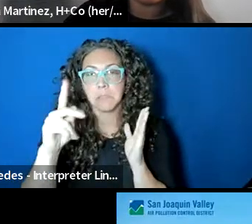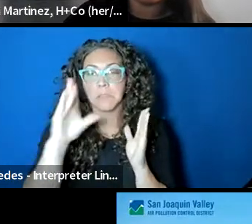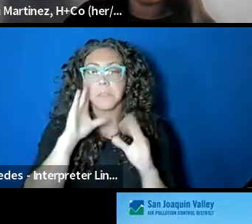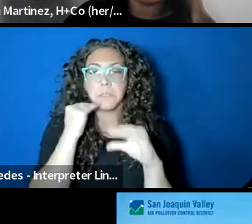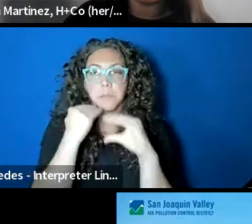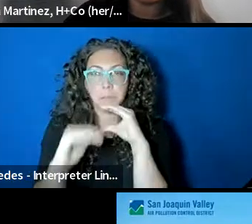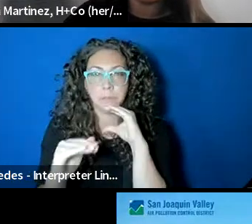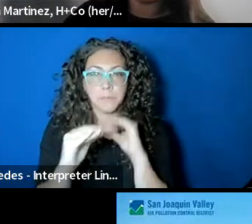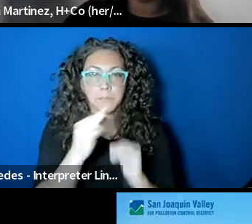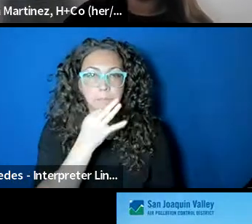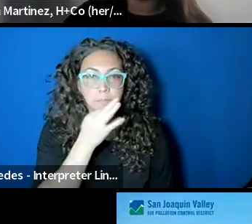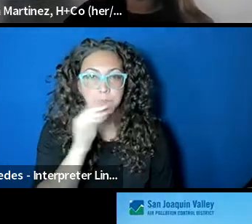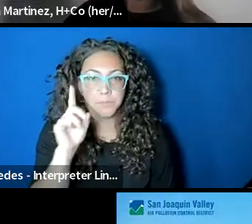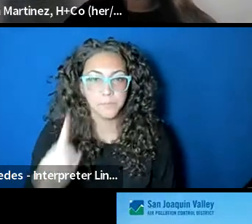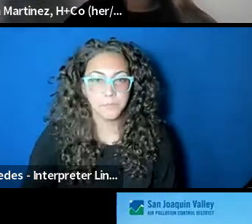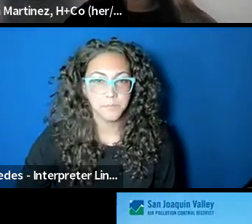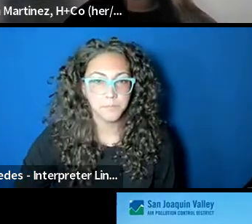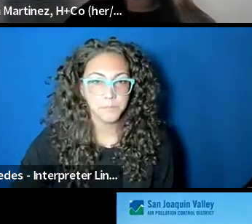Then.